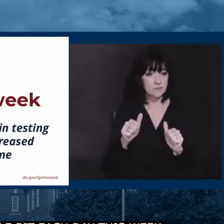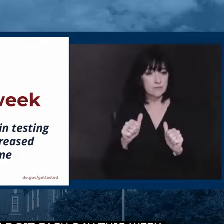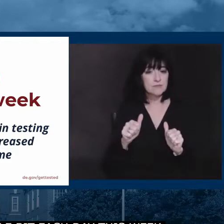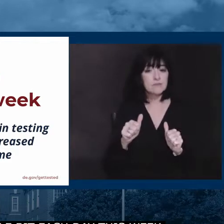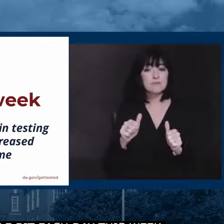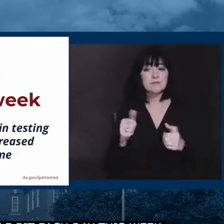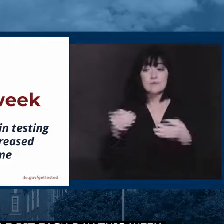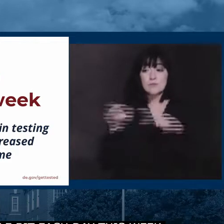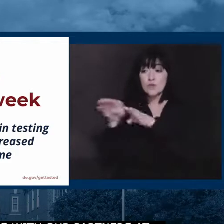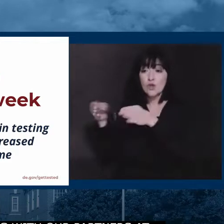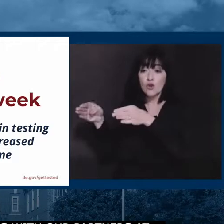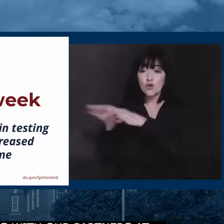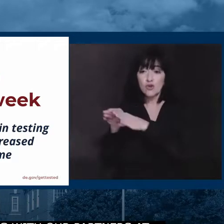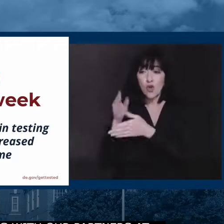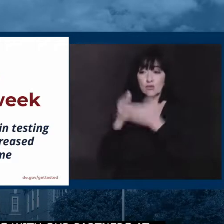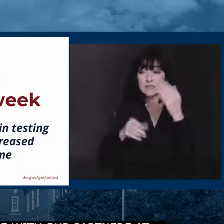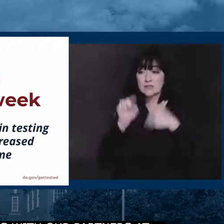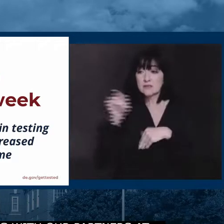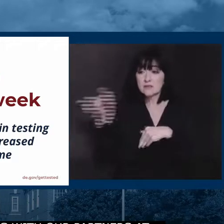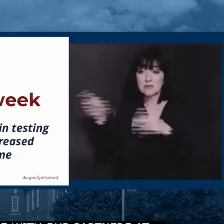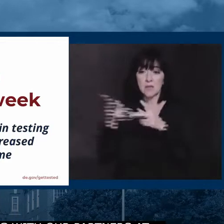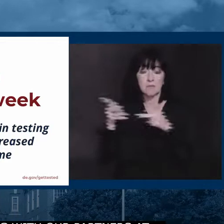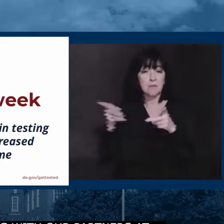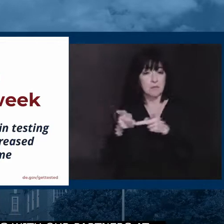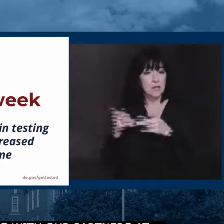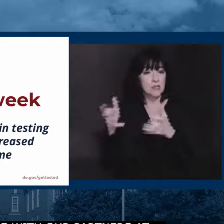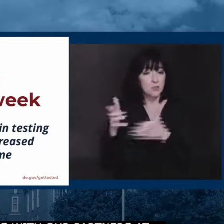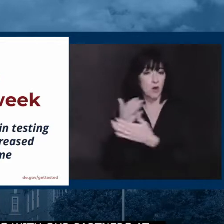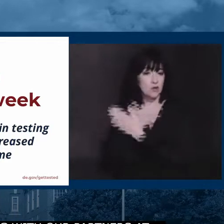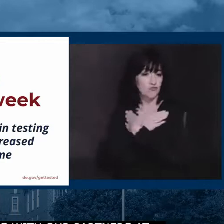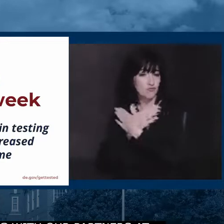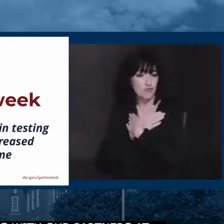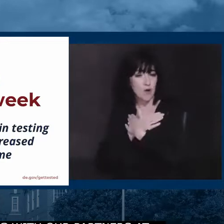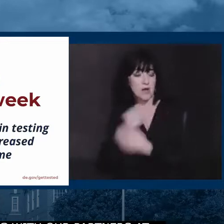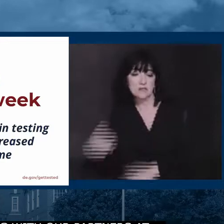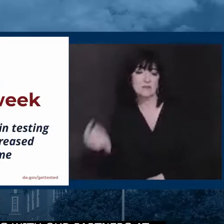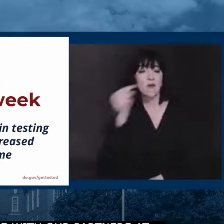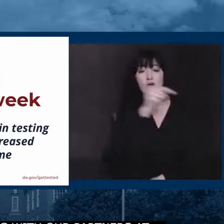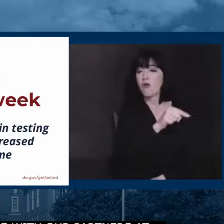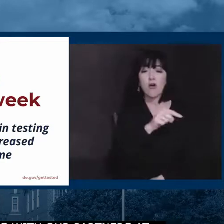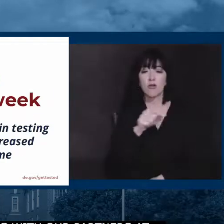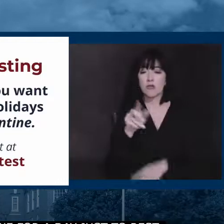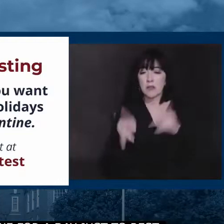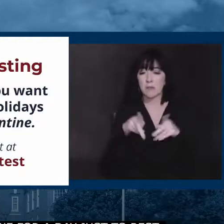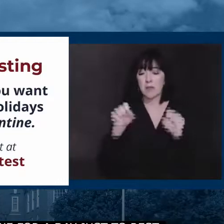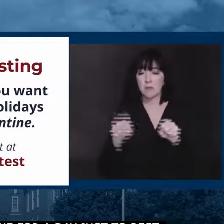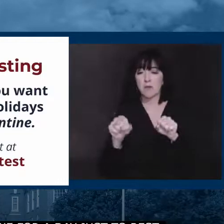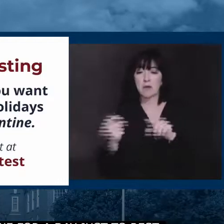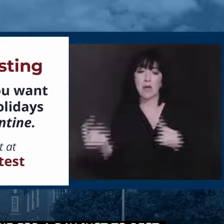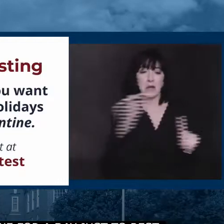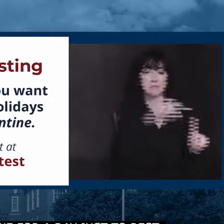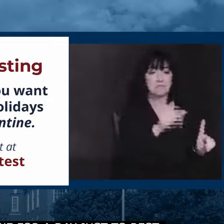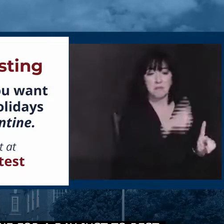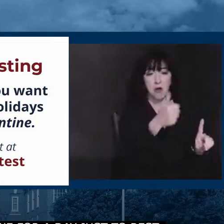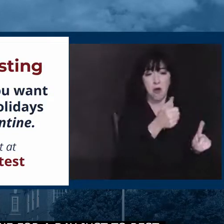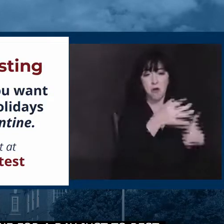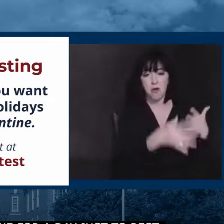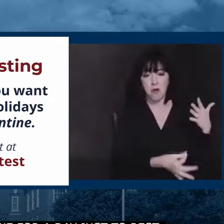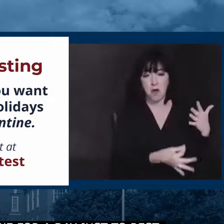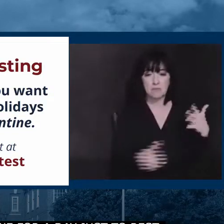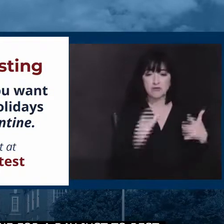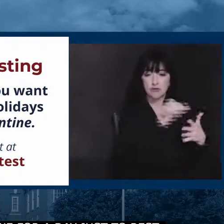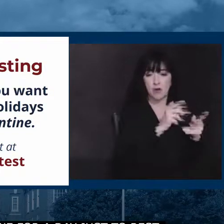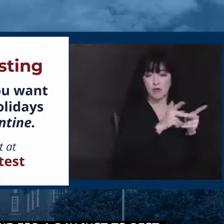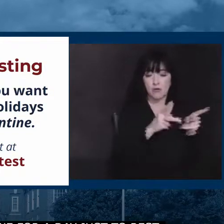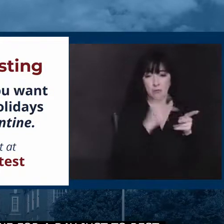day just to rest, but we'll make up that quantity at other events. We also know that, as